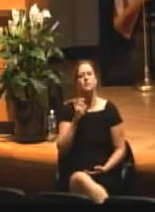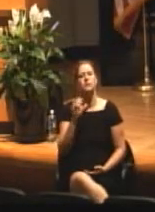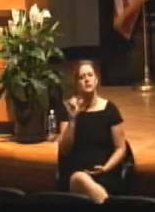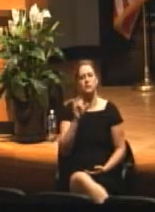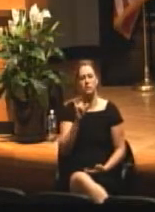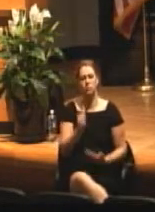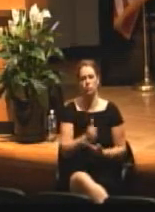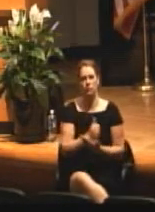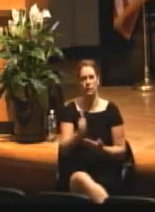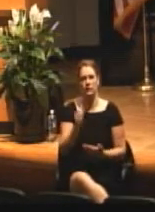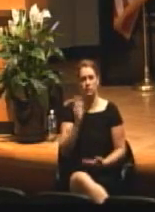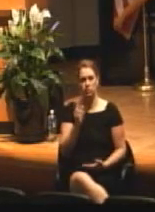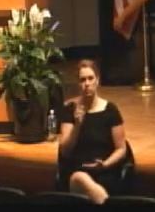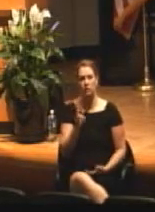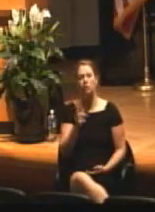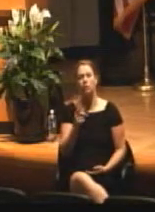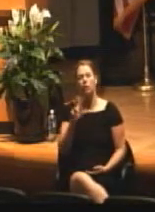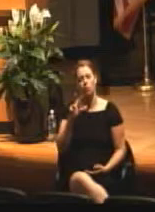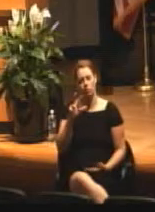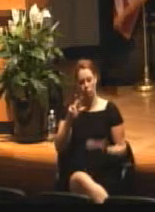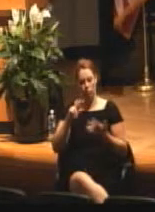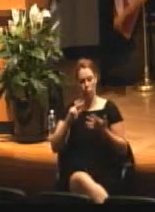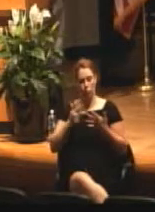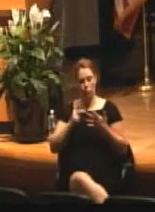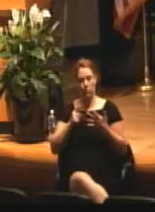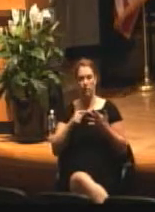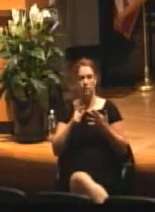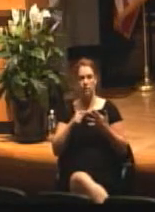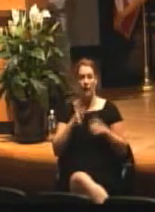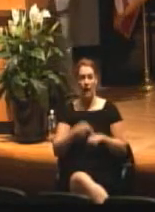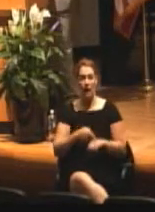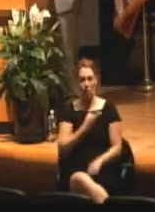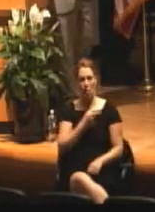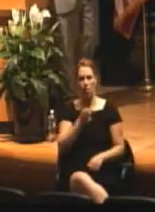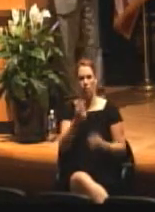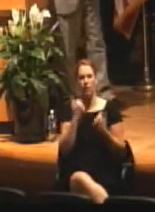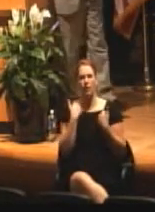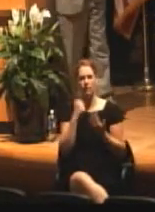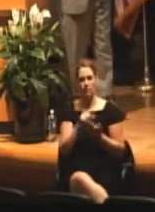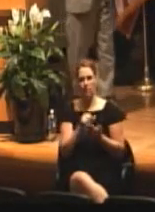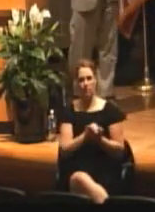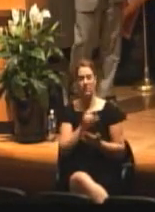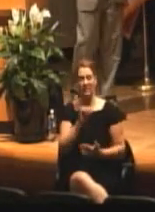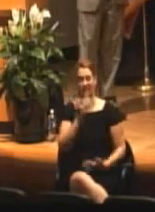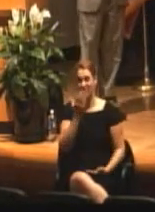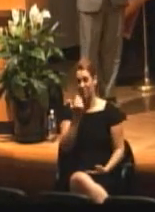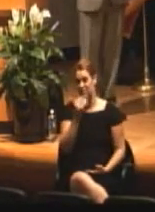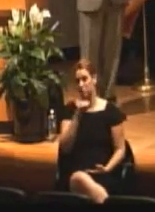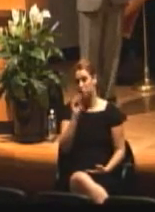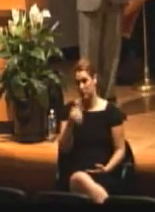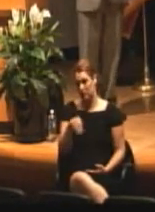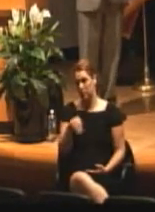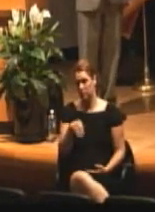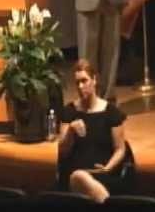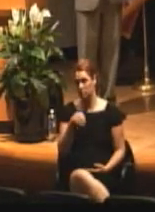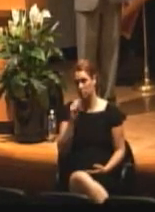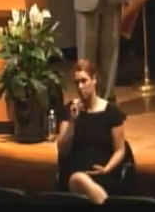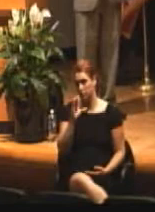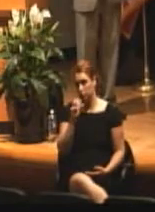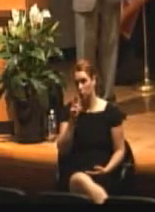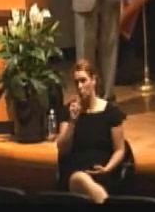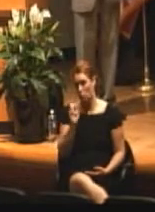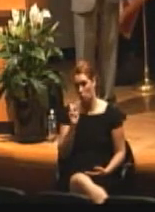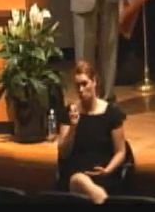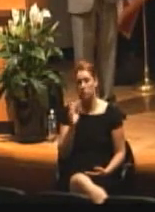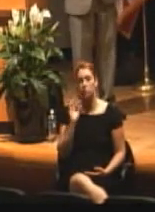that makes up that credit score, is how long you have accounts. That accounts for another 15% of the score. So